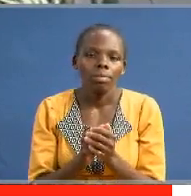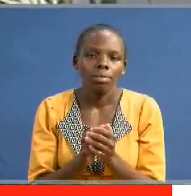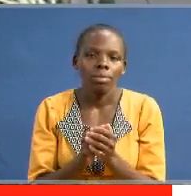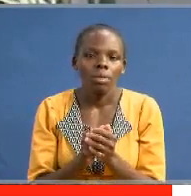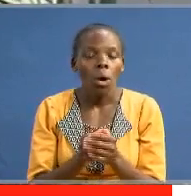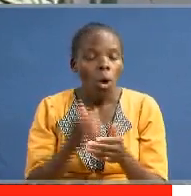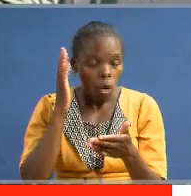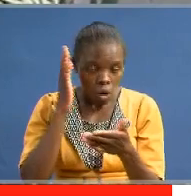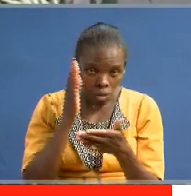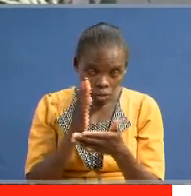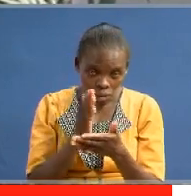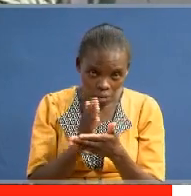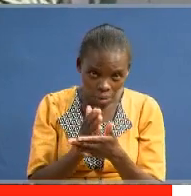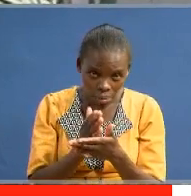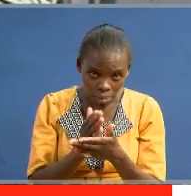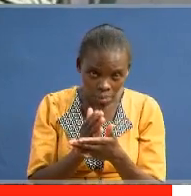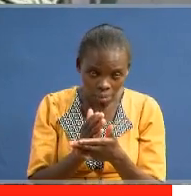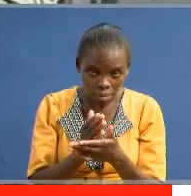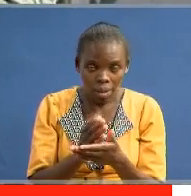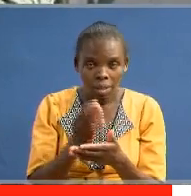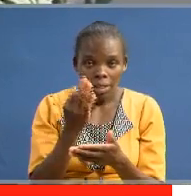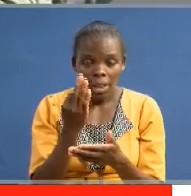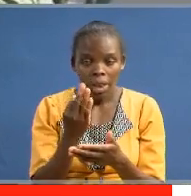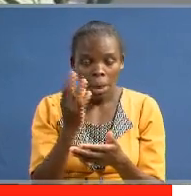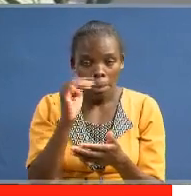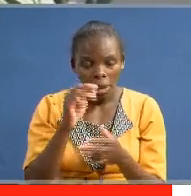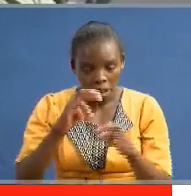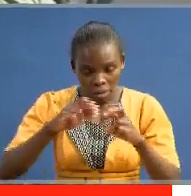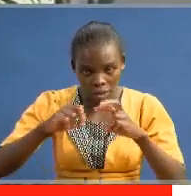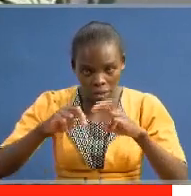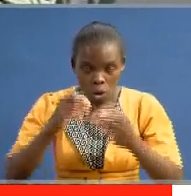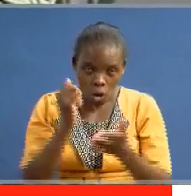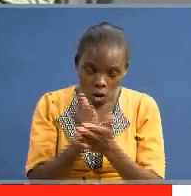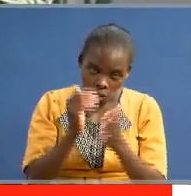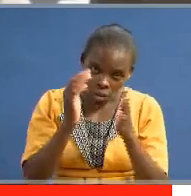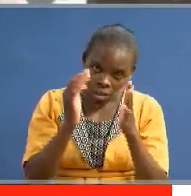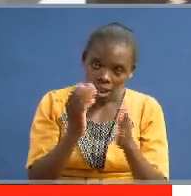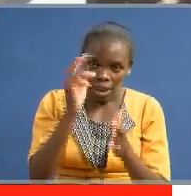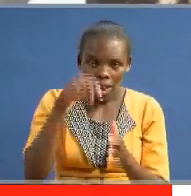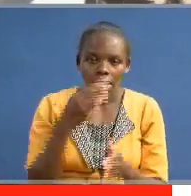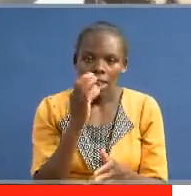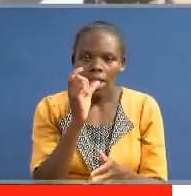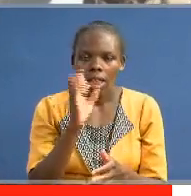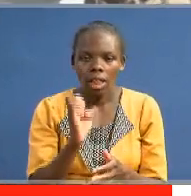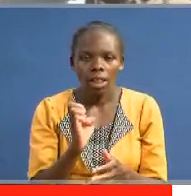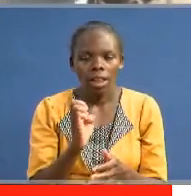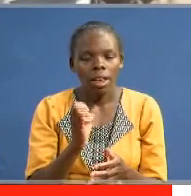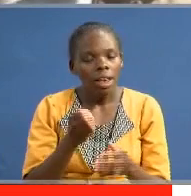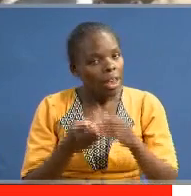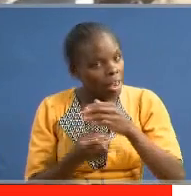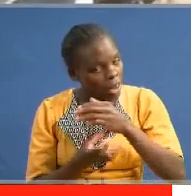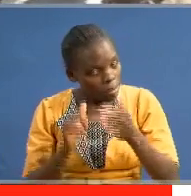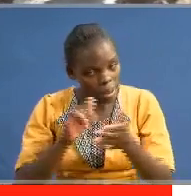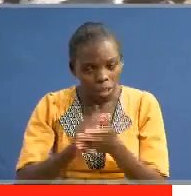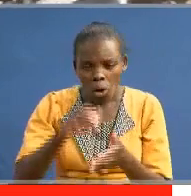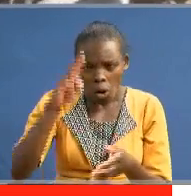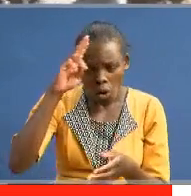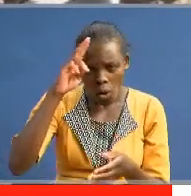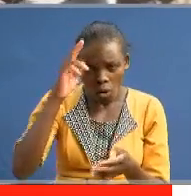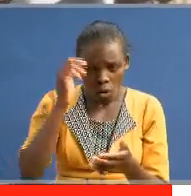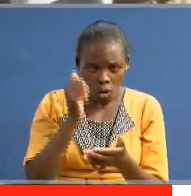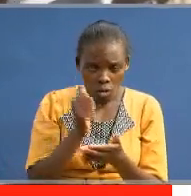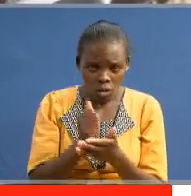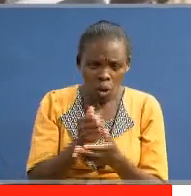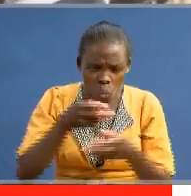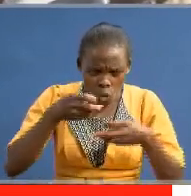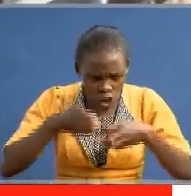While confirming the incident, the county criminal investigation officer Daniel Muley claimed that his officers were forced to open fire